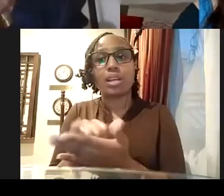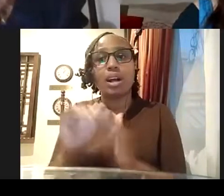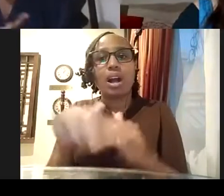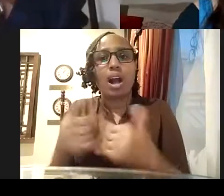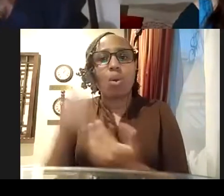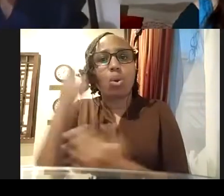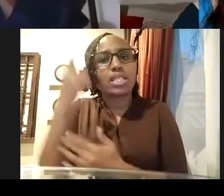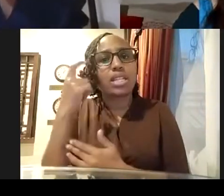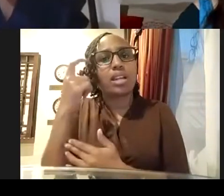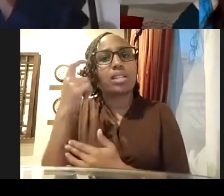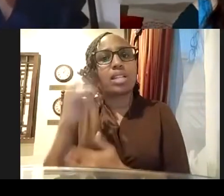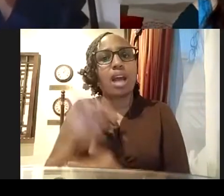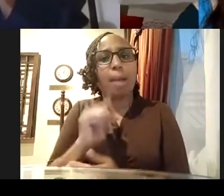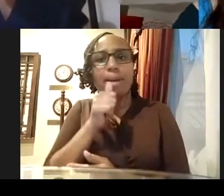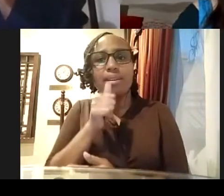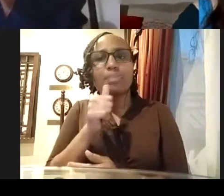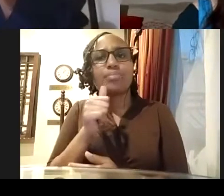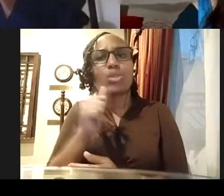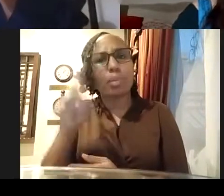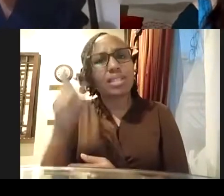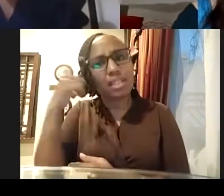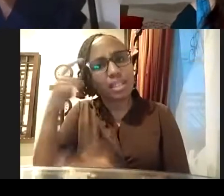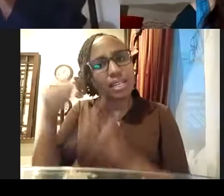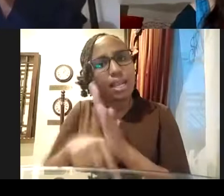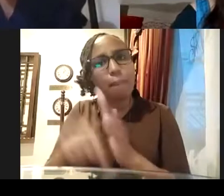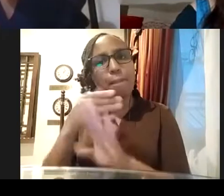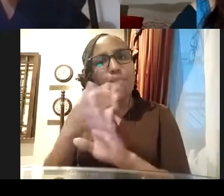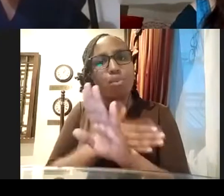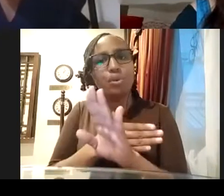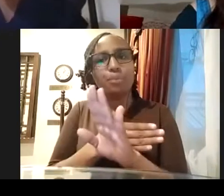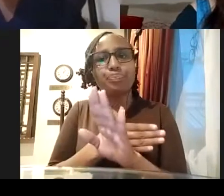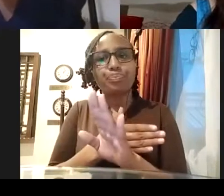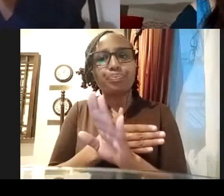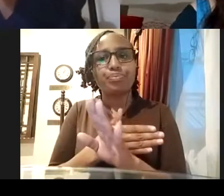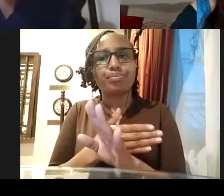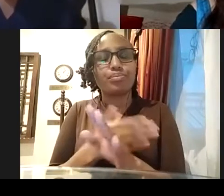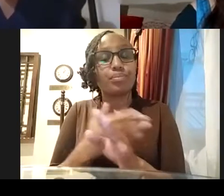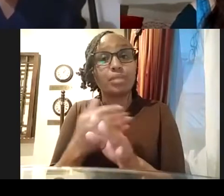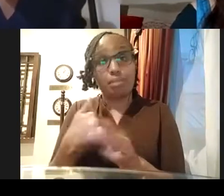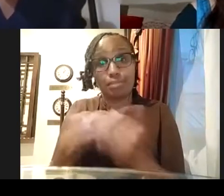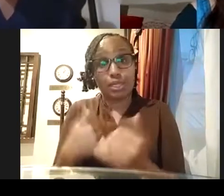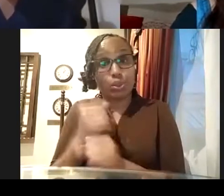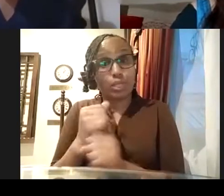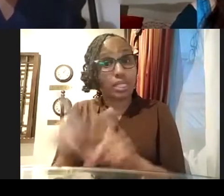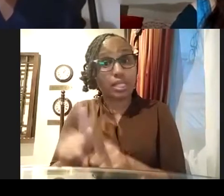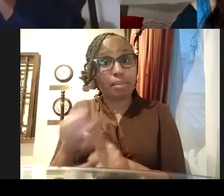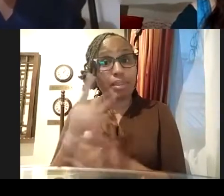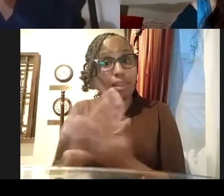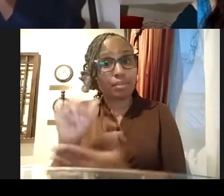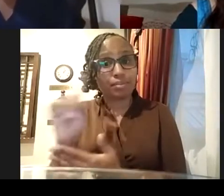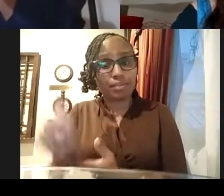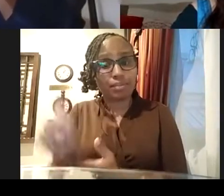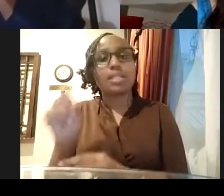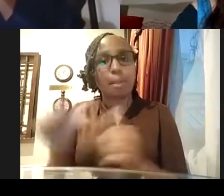when I'm making choices? I keep telling people to think about these things, and I've told people in my book, but am I really the one doing the same thing? So it's really a book about choice. And I